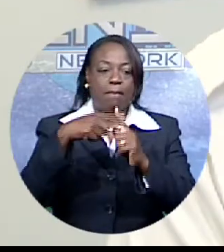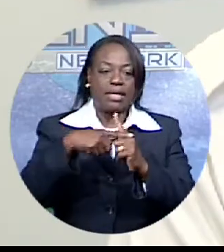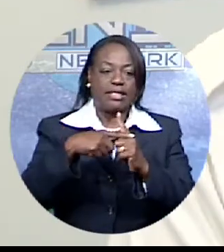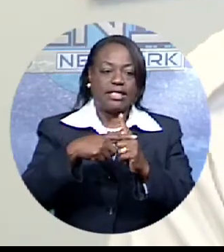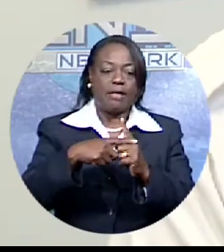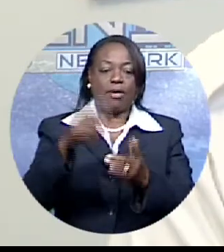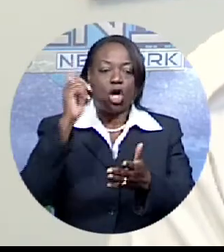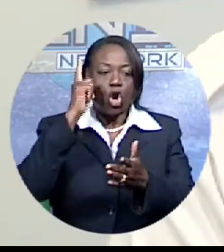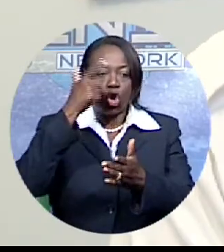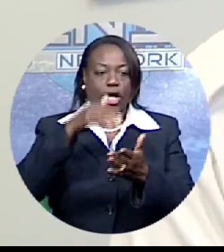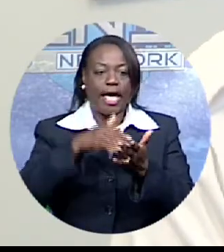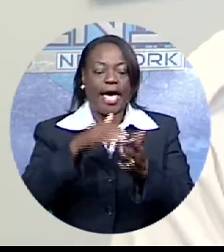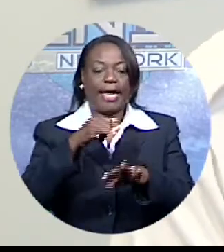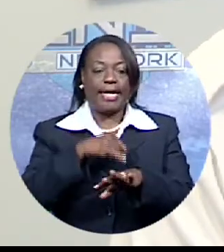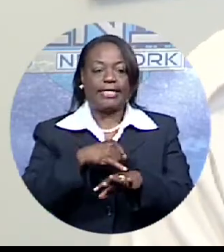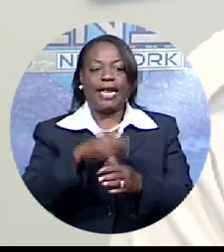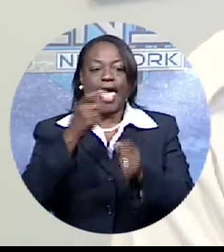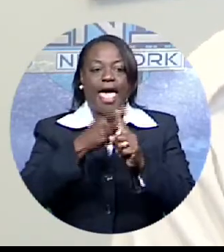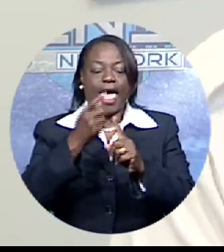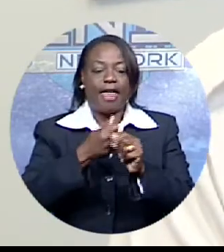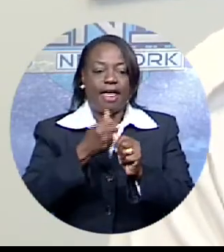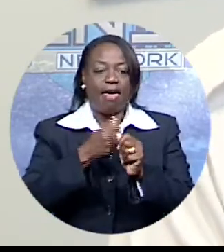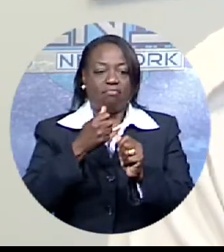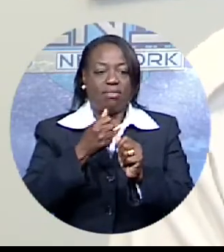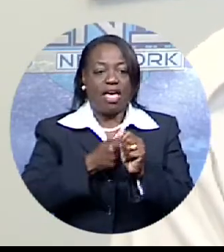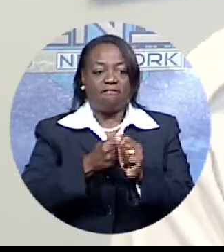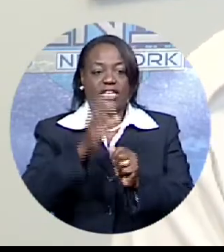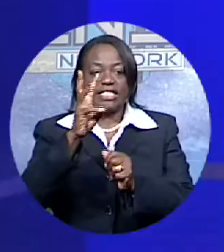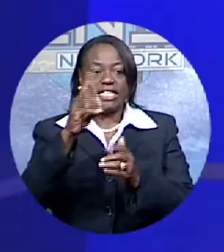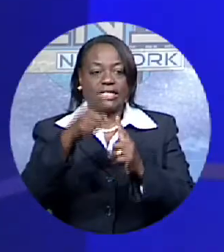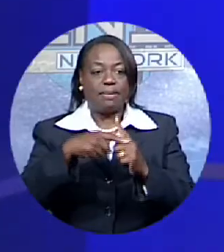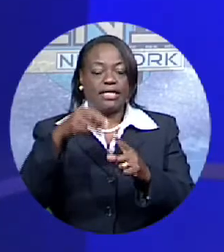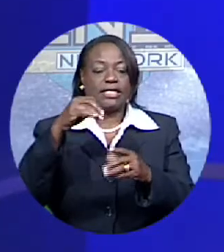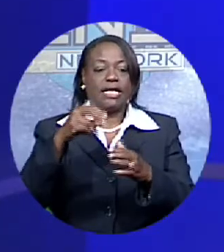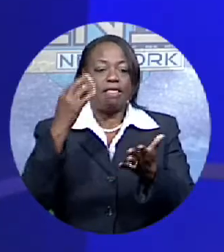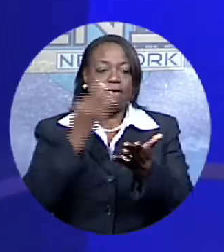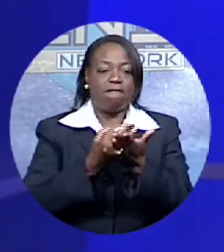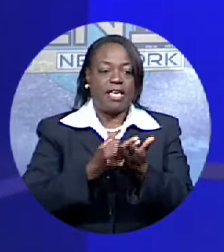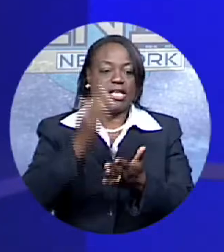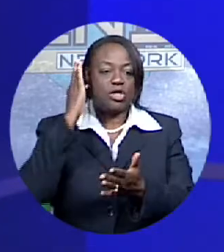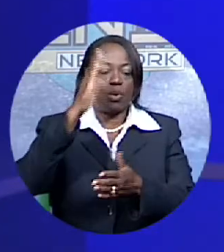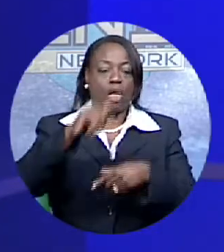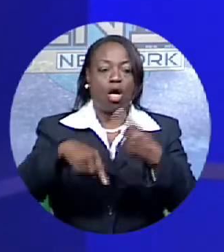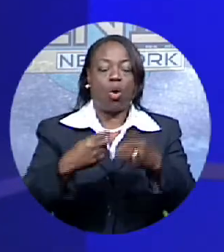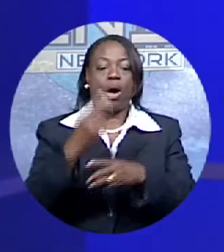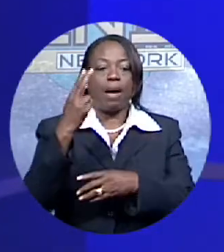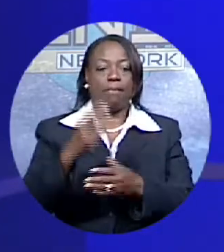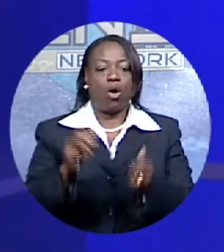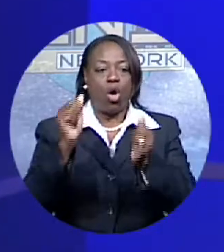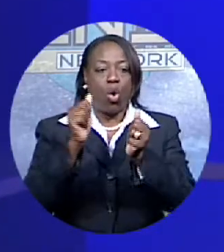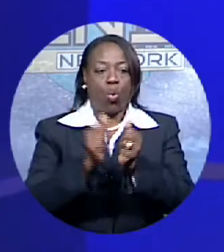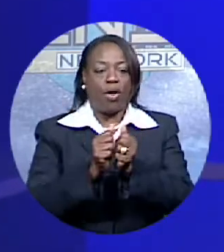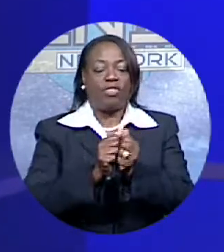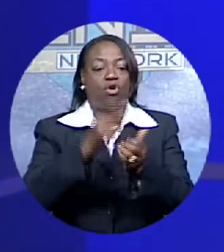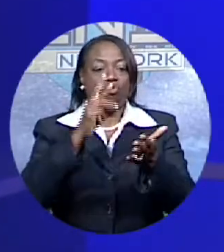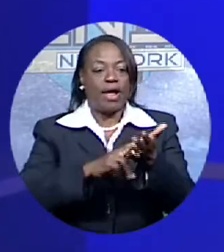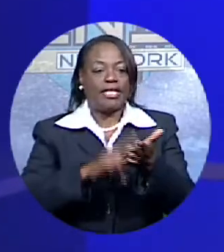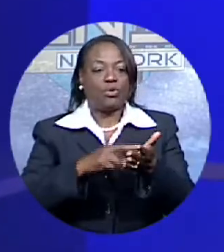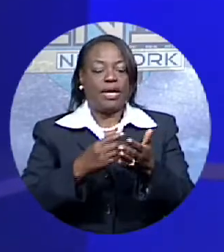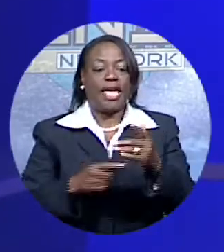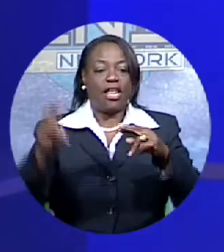is anticipated that every 6 months the fees will be going up with the cost of living. With rental rates set to reportedly increase